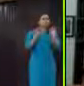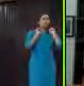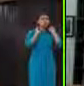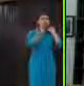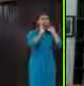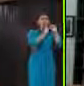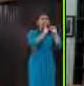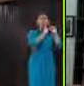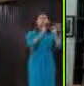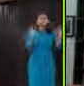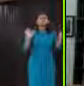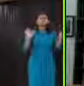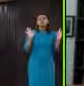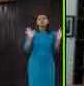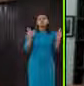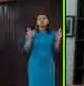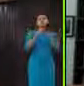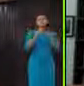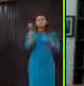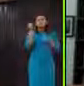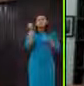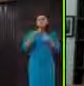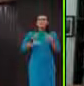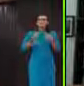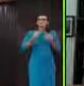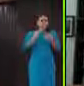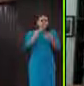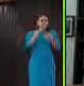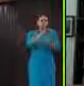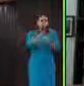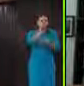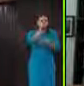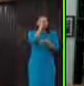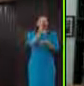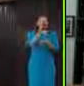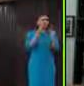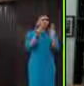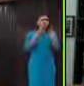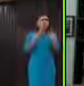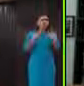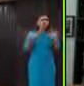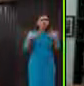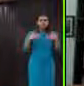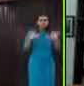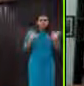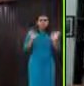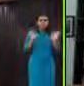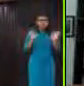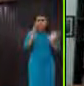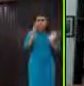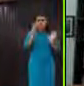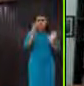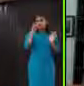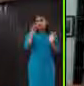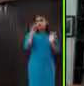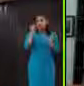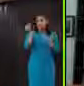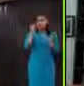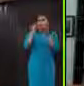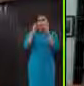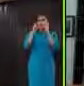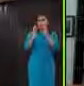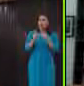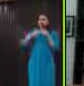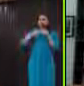devoid of substance, and even those who were not happy with integration with India didn't really see a point to Article 370 continuing. But the